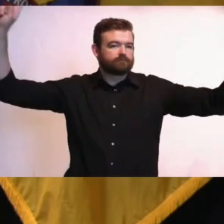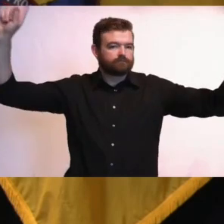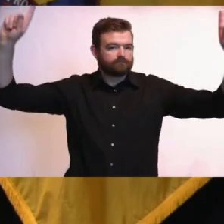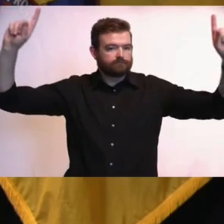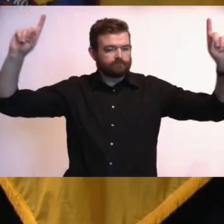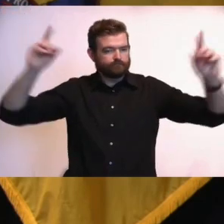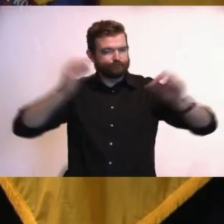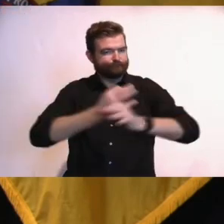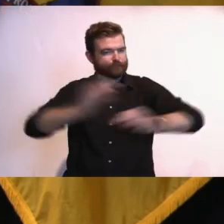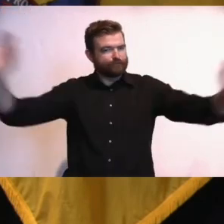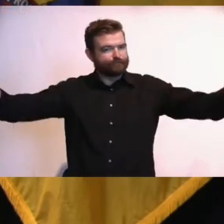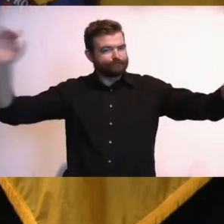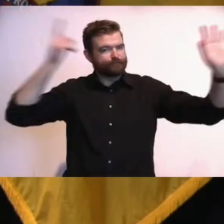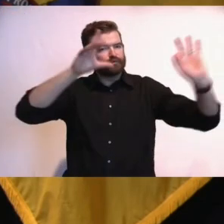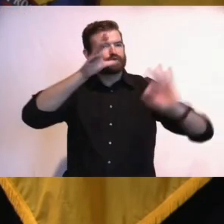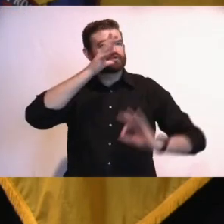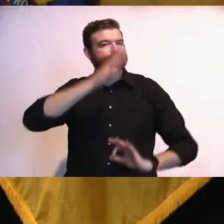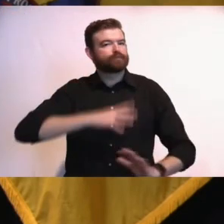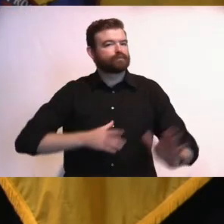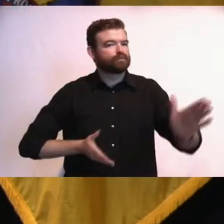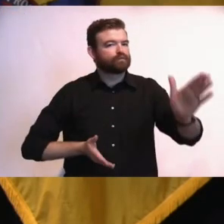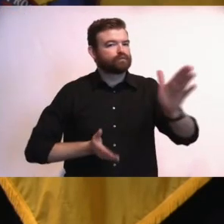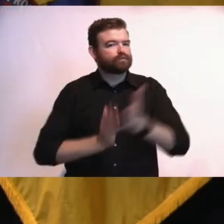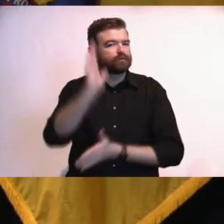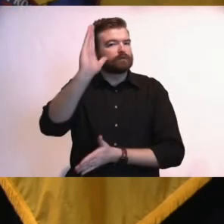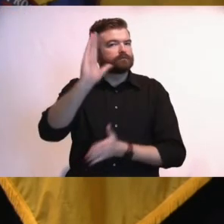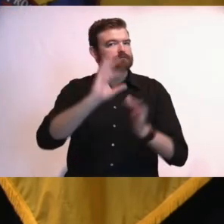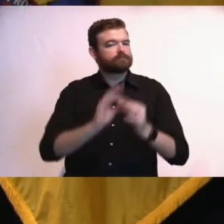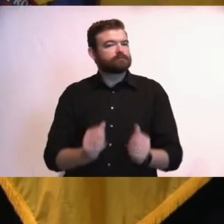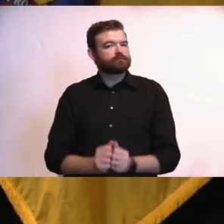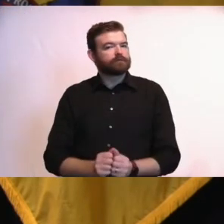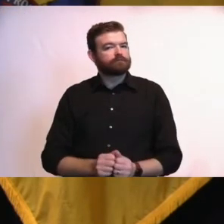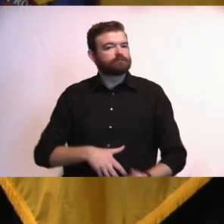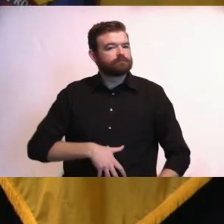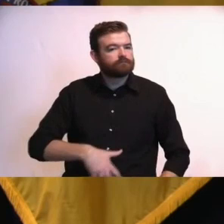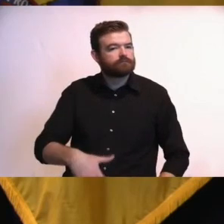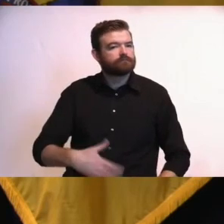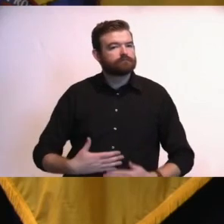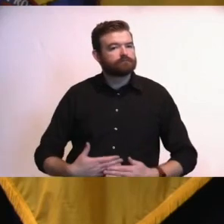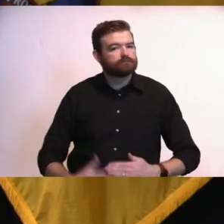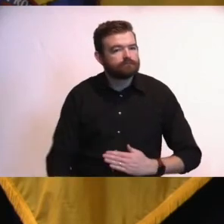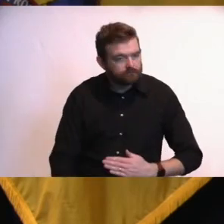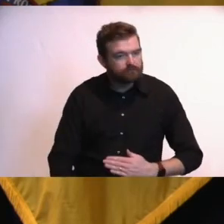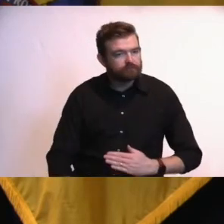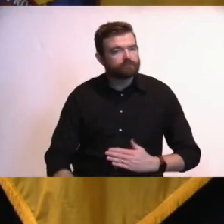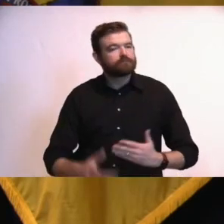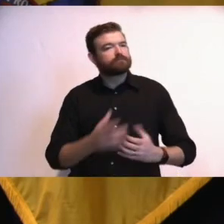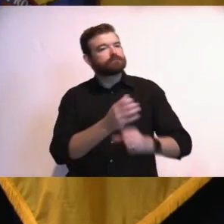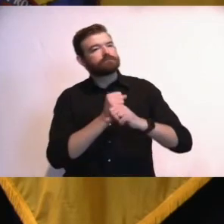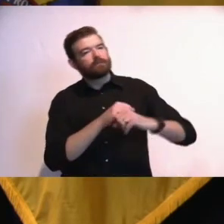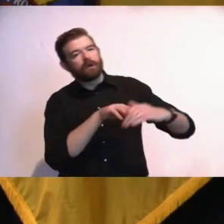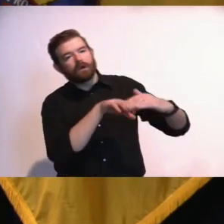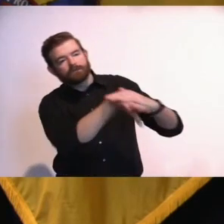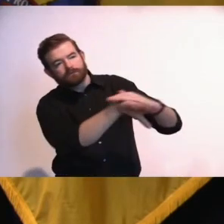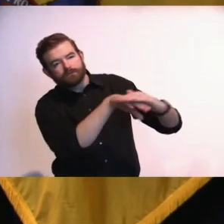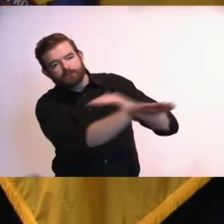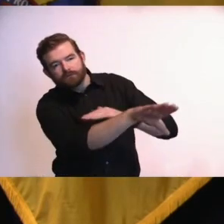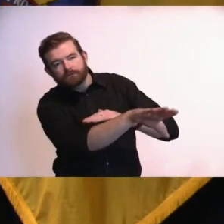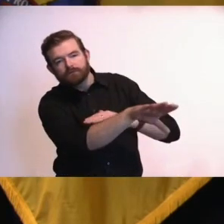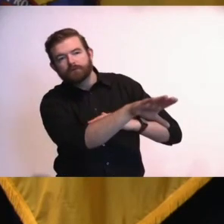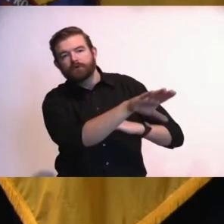toward access. And God willing, we'll have both of those accomplished. And that's a